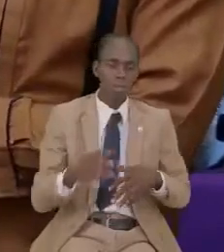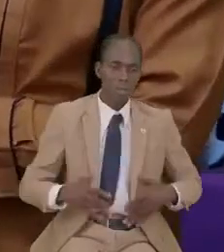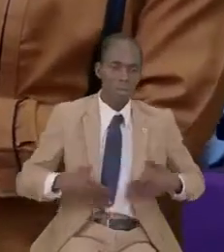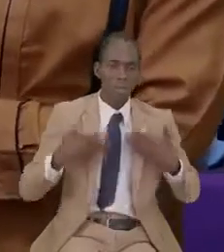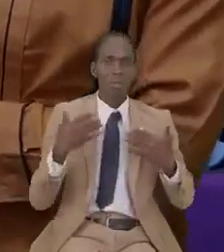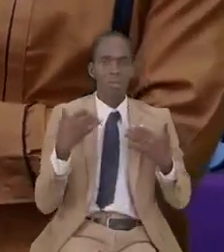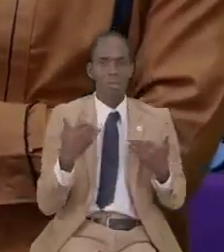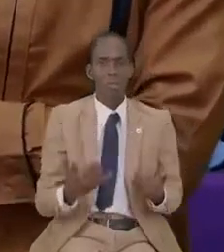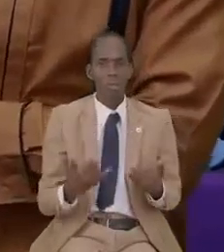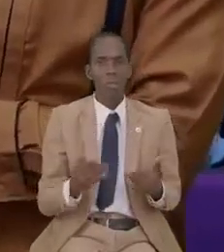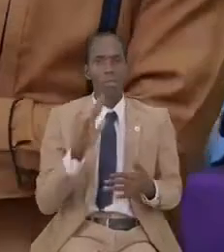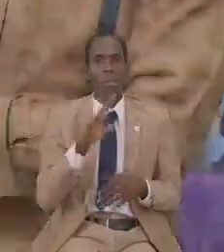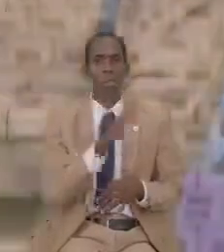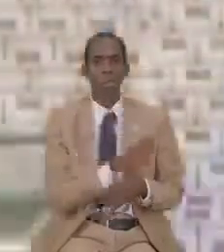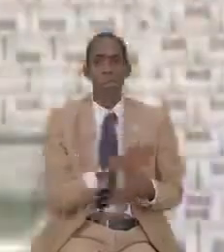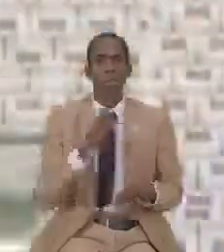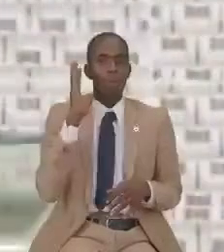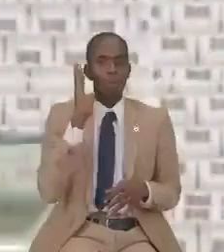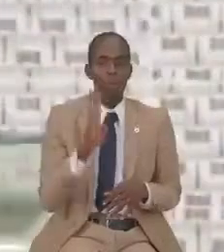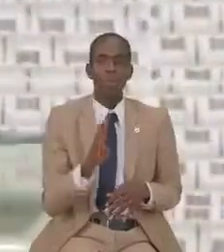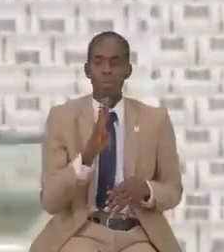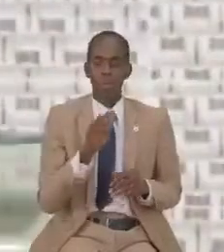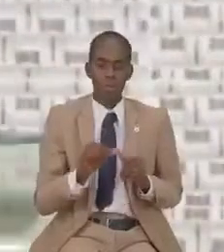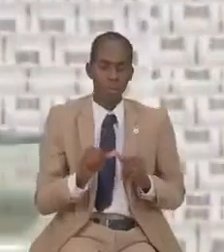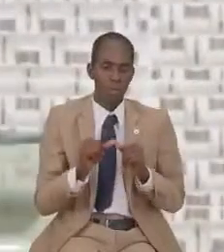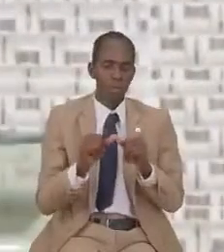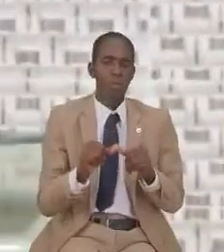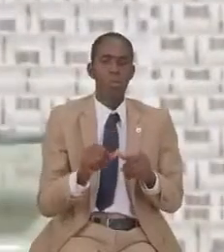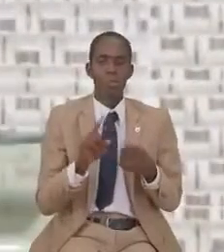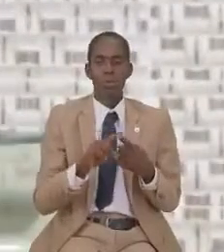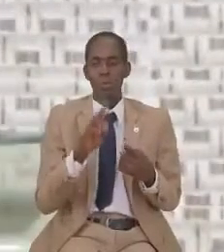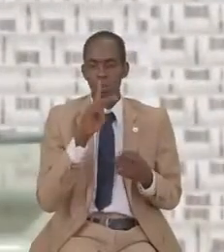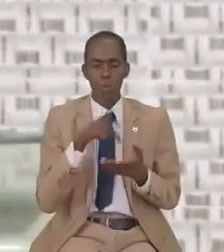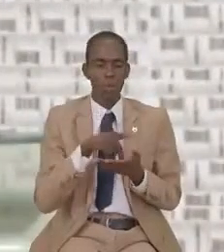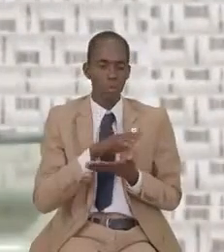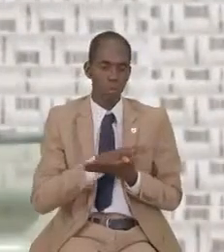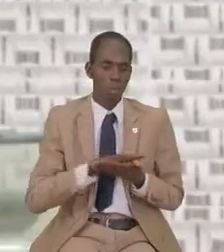will remain that of pure purity,